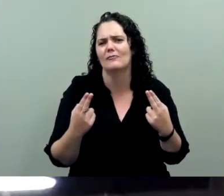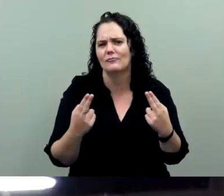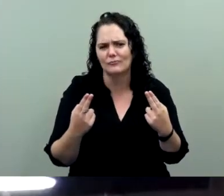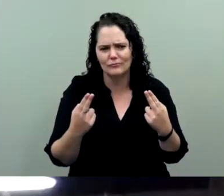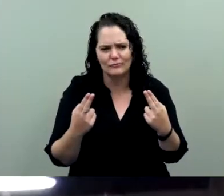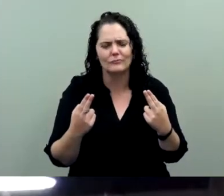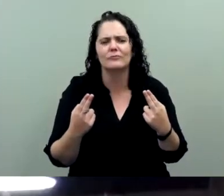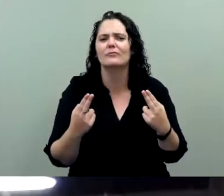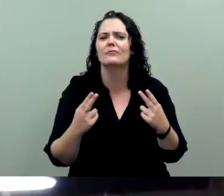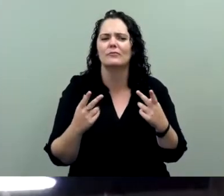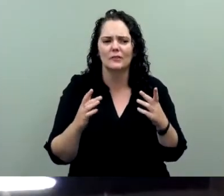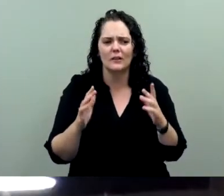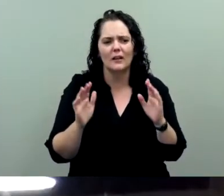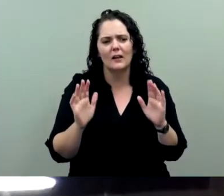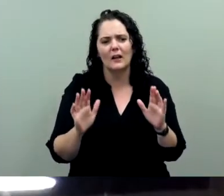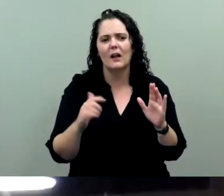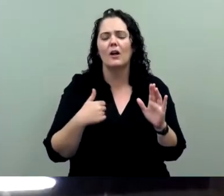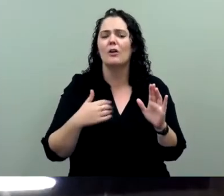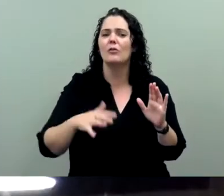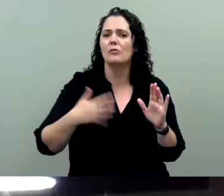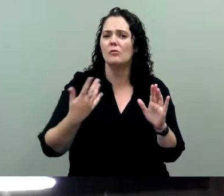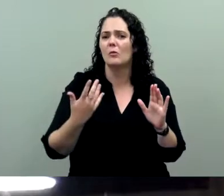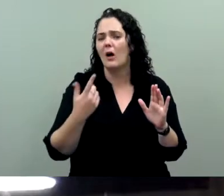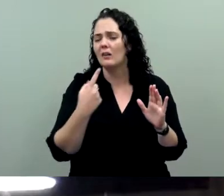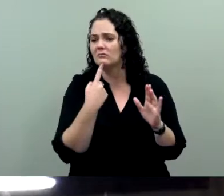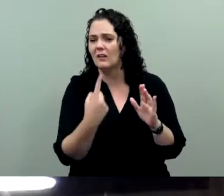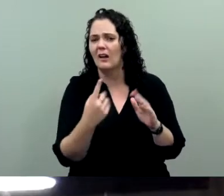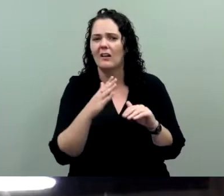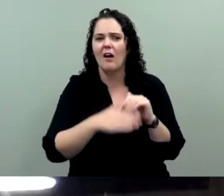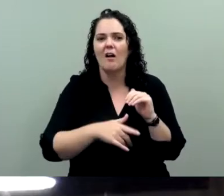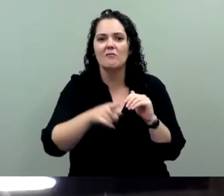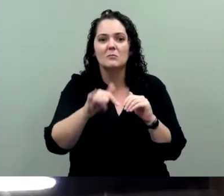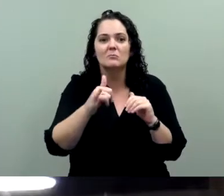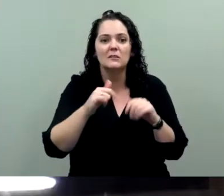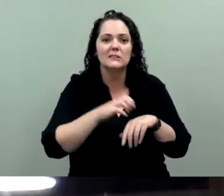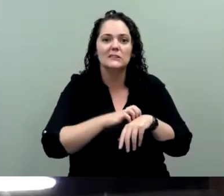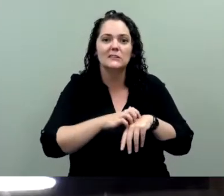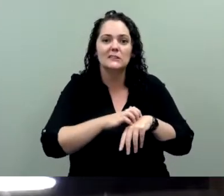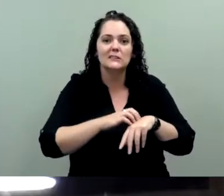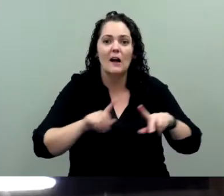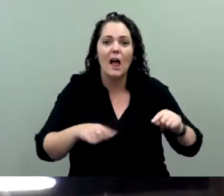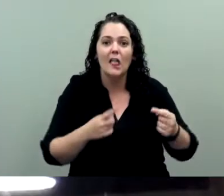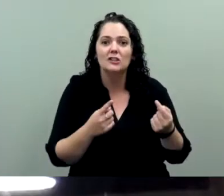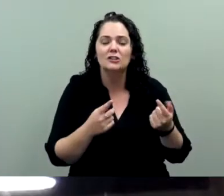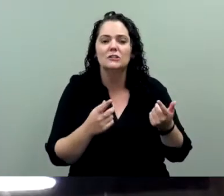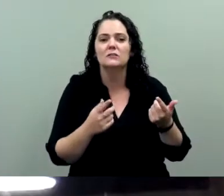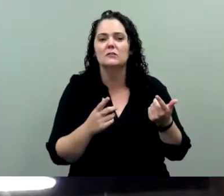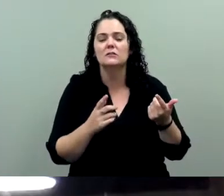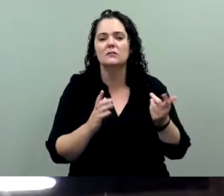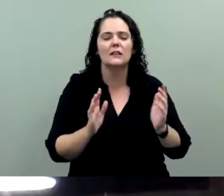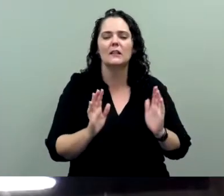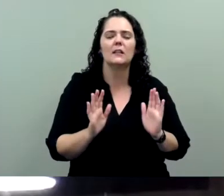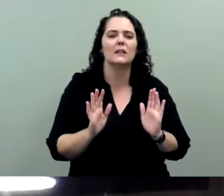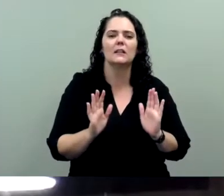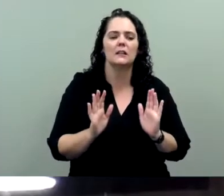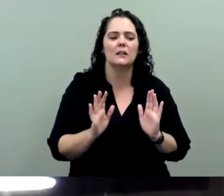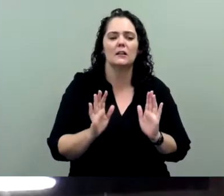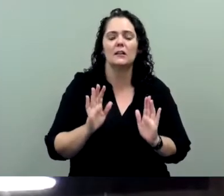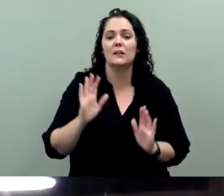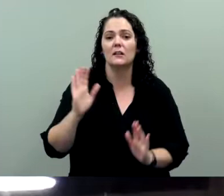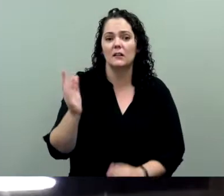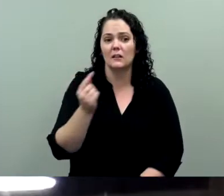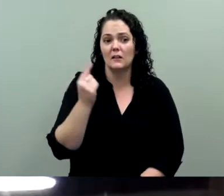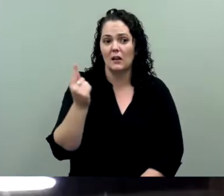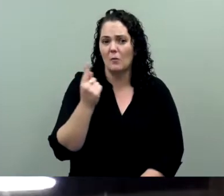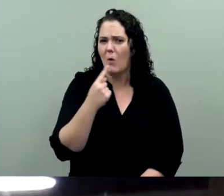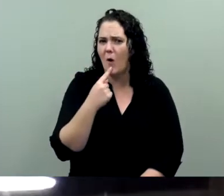about allergies or anything like that because everyone is different, but there's nothing, actually somebody told me once when I was doing a workshop that these avocado pits are